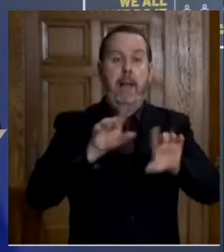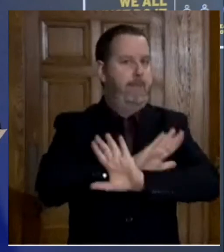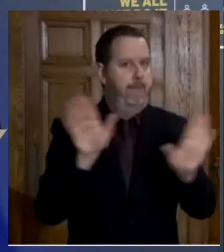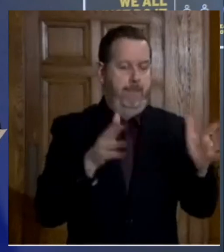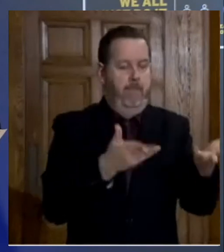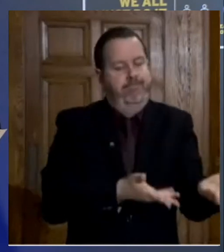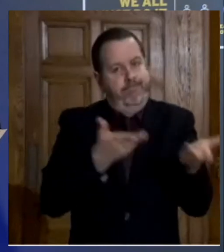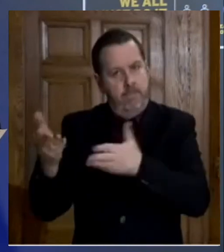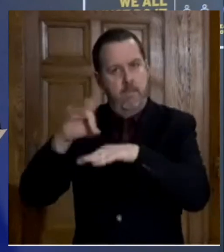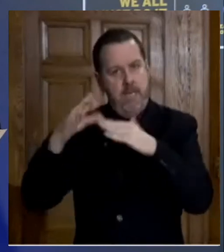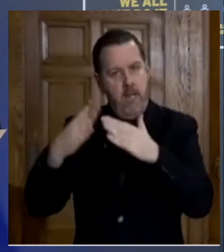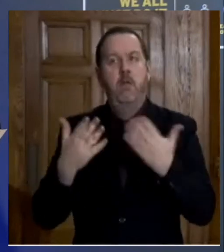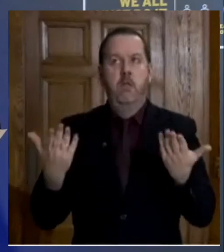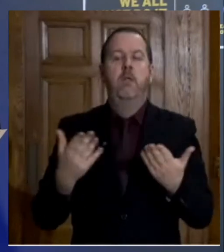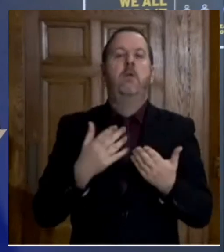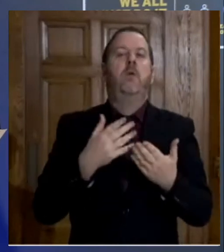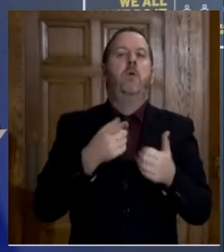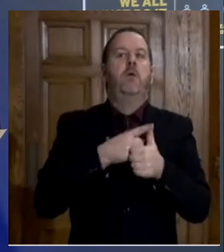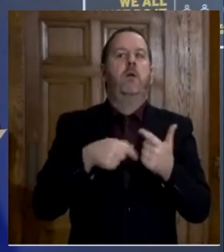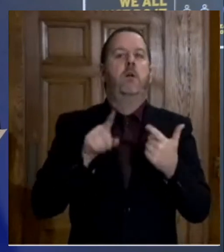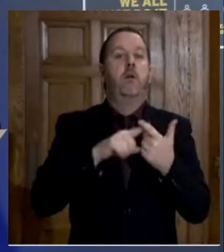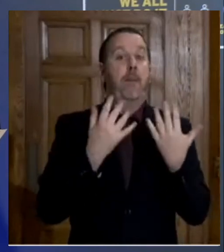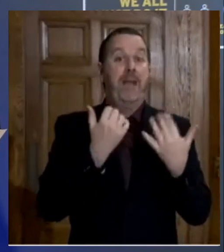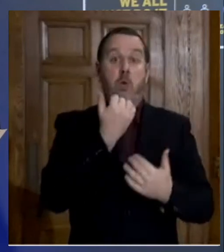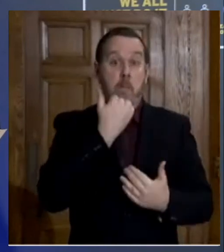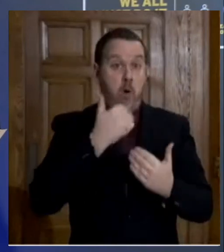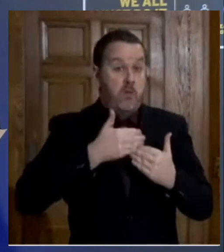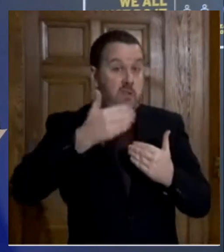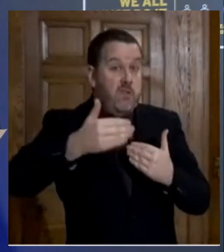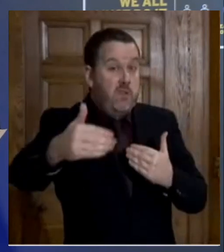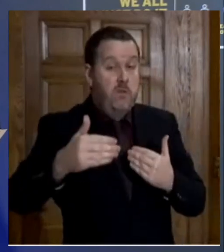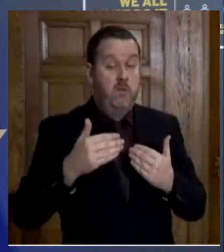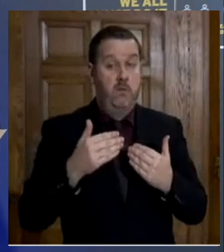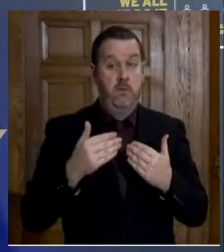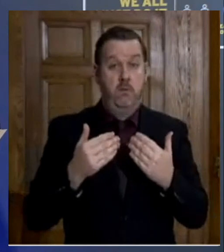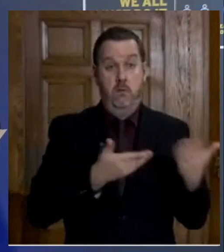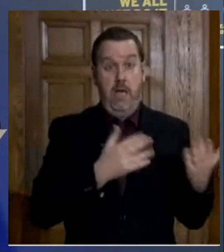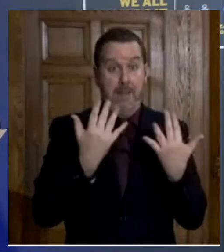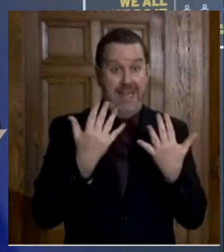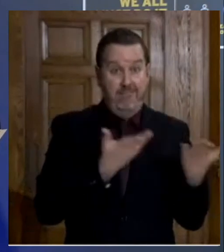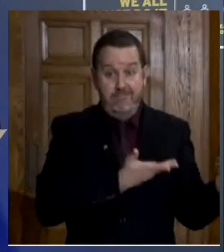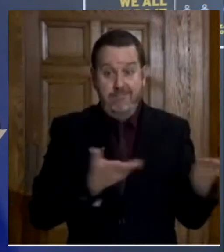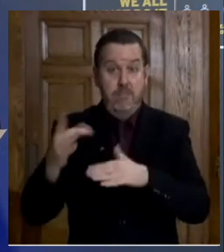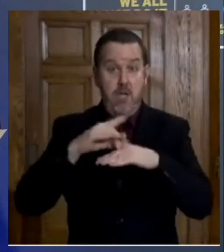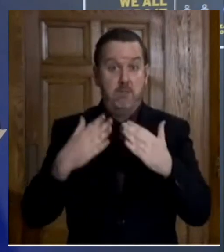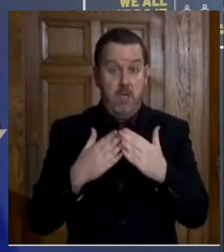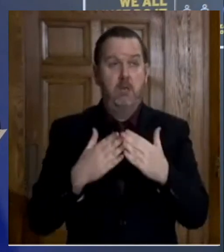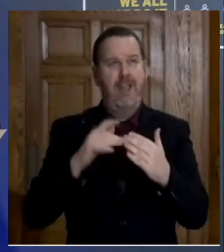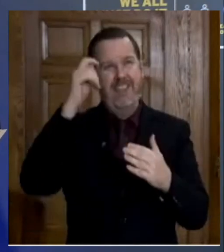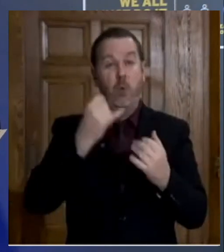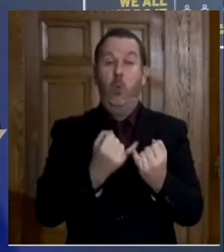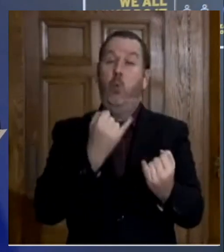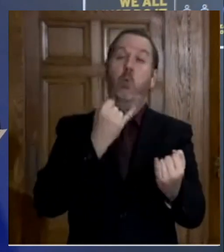projections, and they are that in regards to the number of hospitalisations, I think our worst case scenario shows a need of 1,200